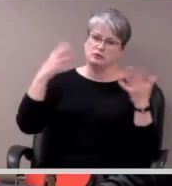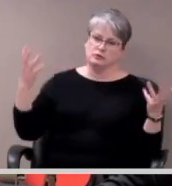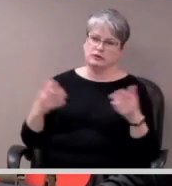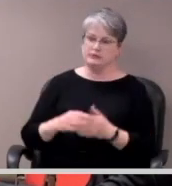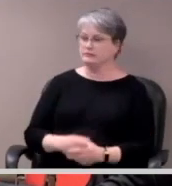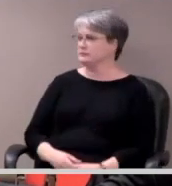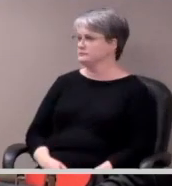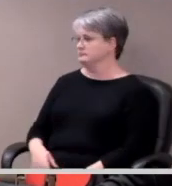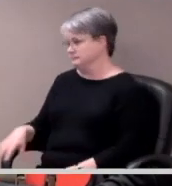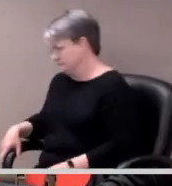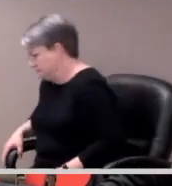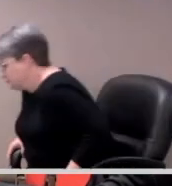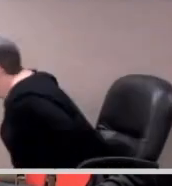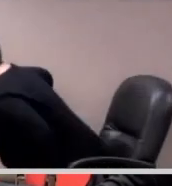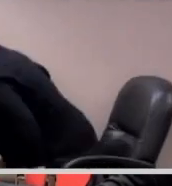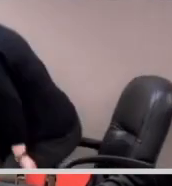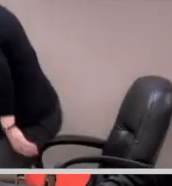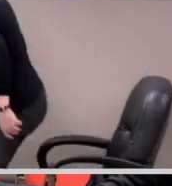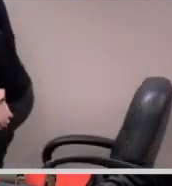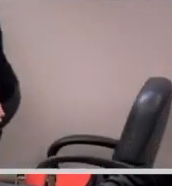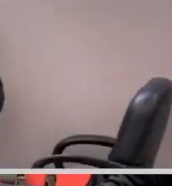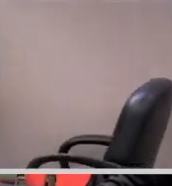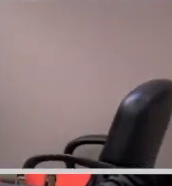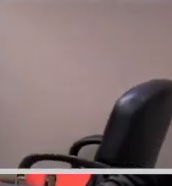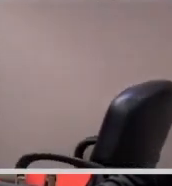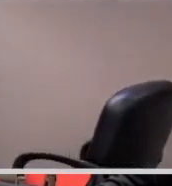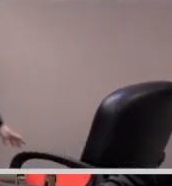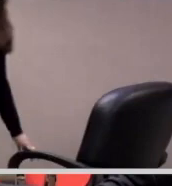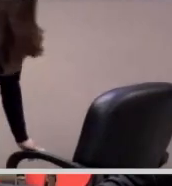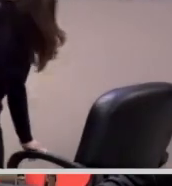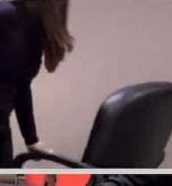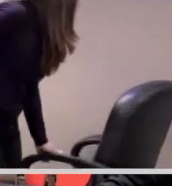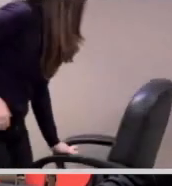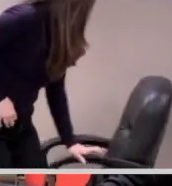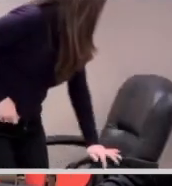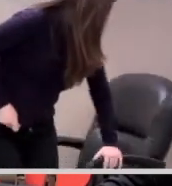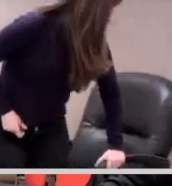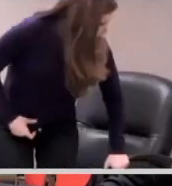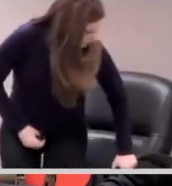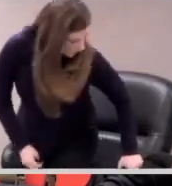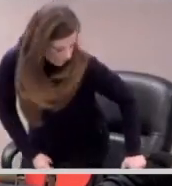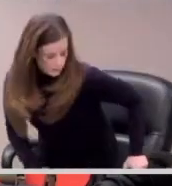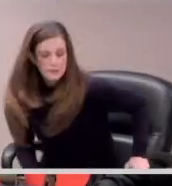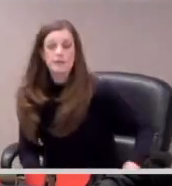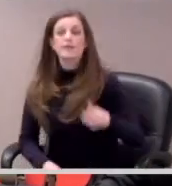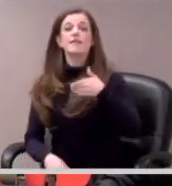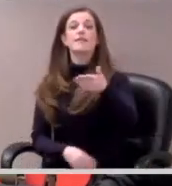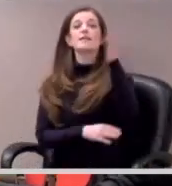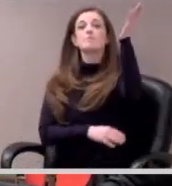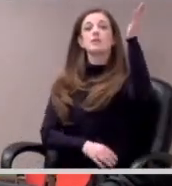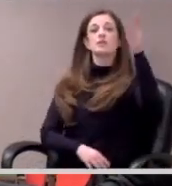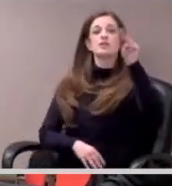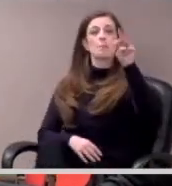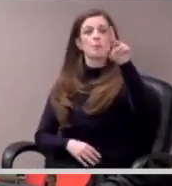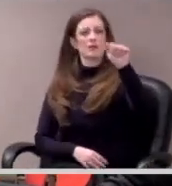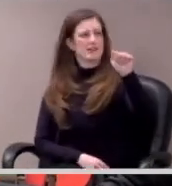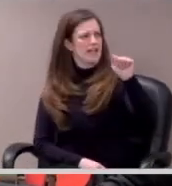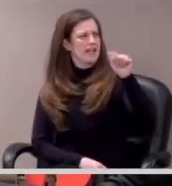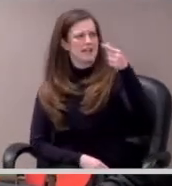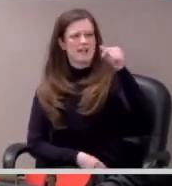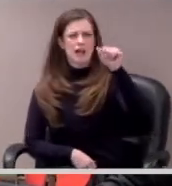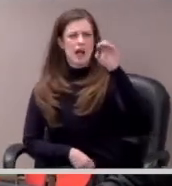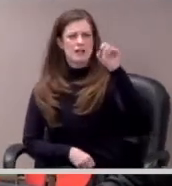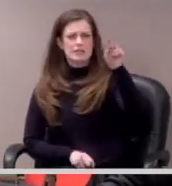time. Thank you. Have a good evening. Mm-hmm. Our next speaker is Marina Gonzalez. I probably messed that up